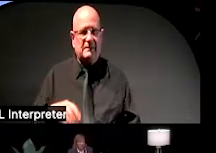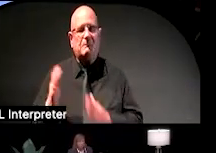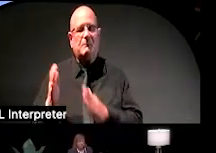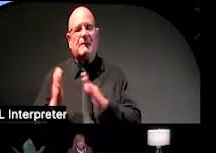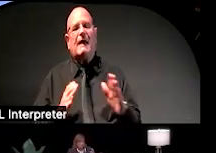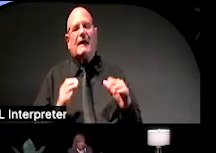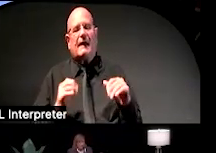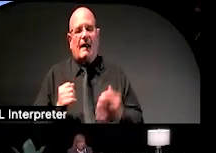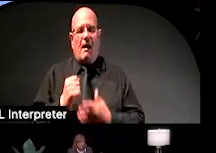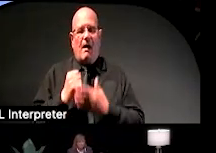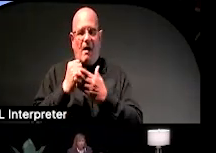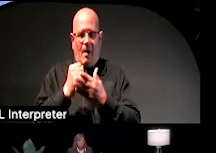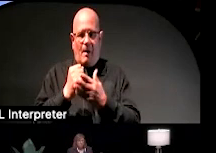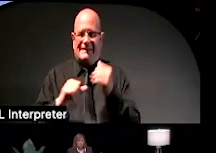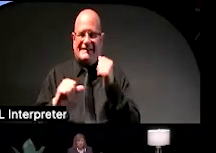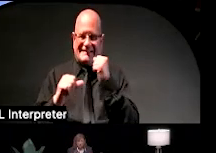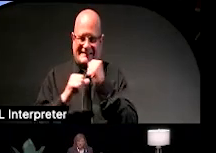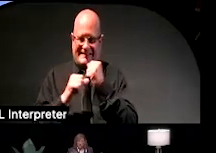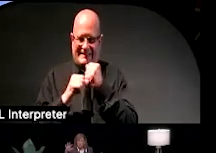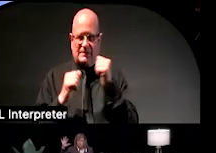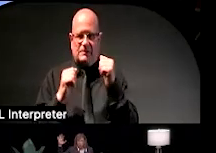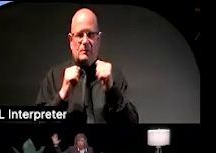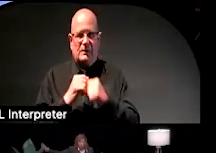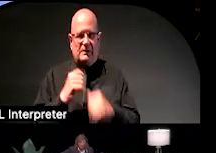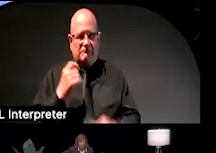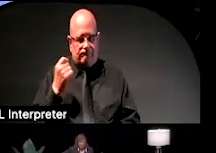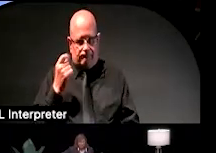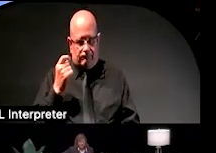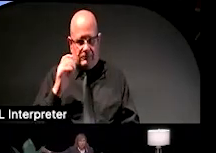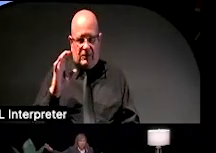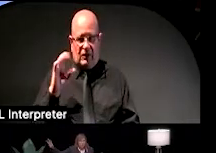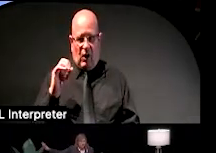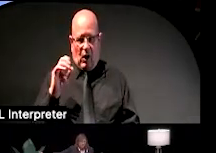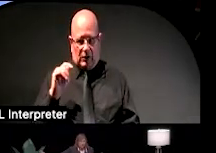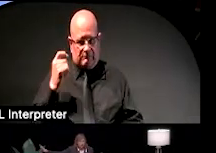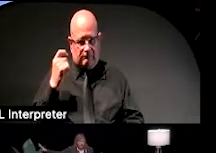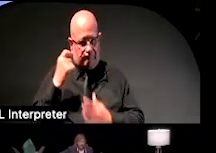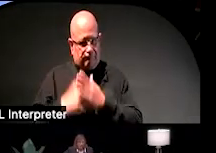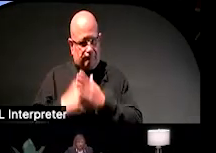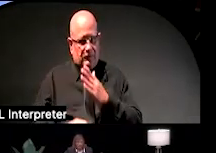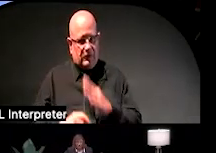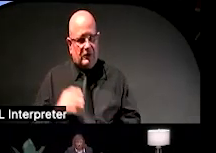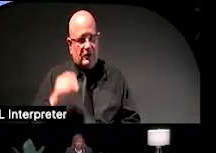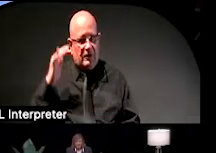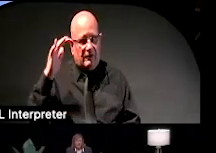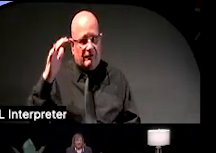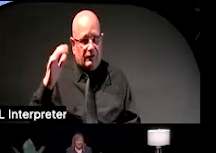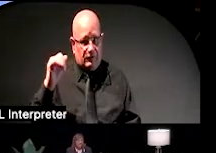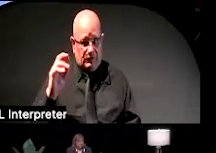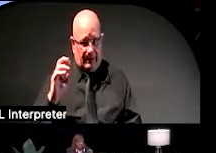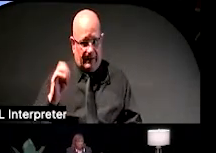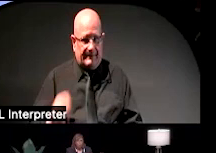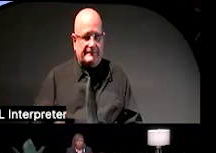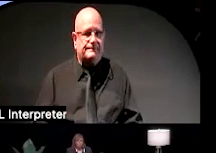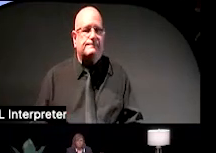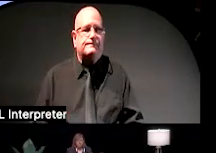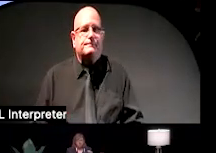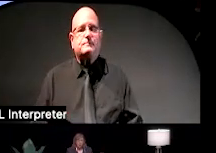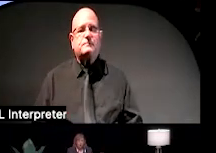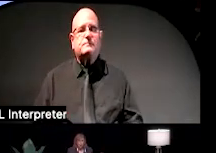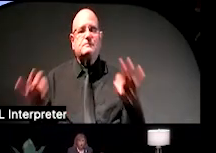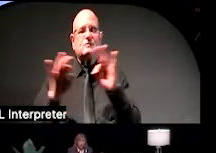can help assist with understanding the cost of future care. And it's important